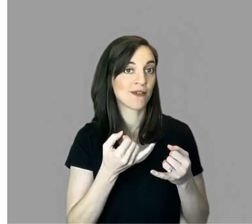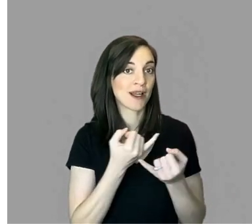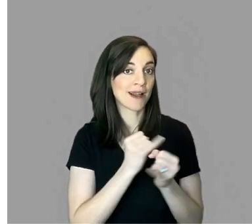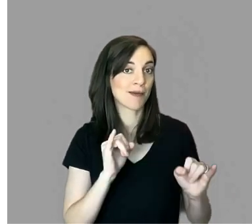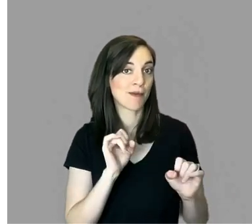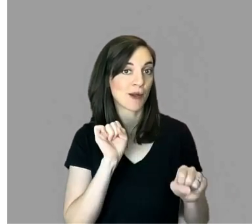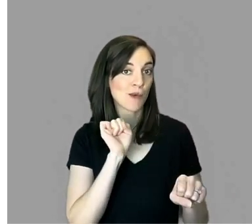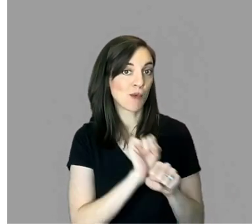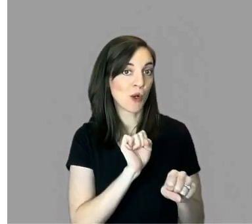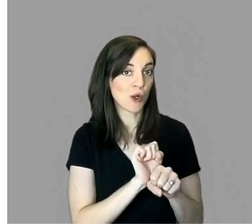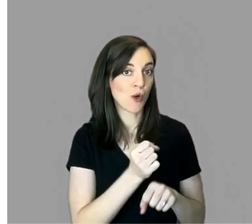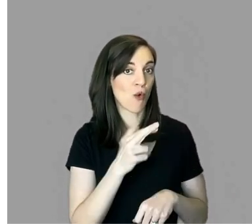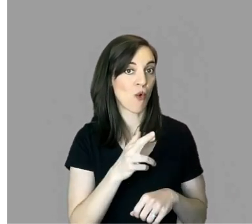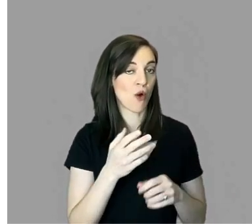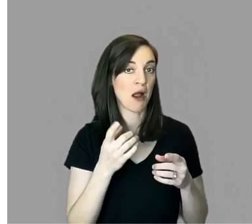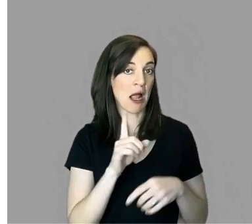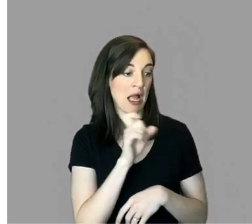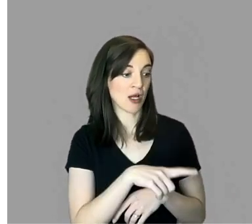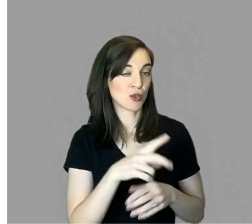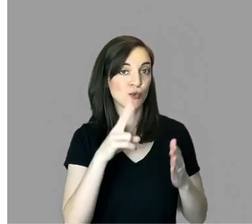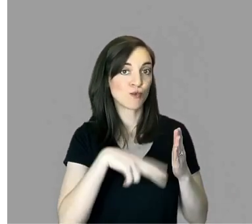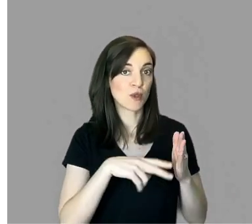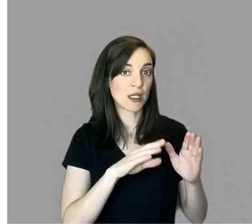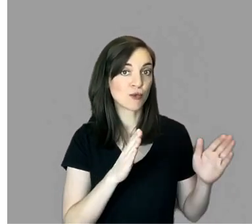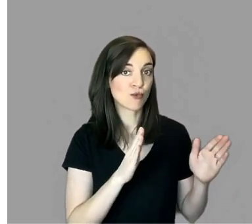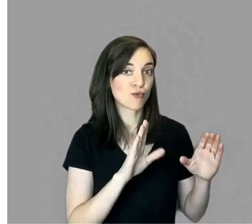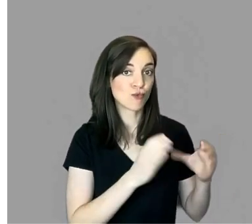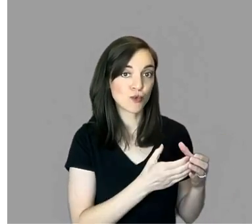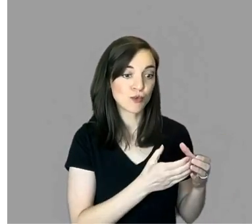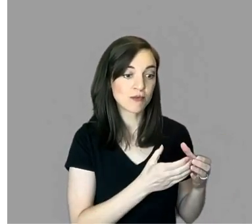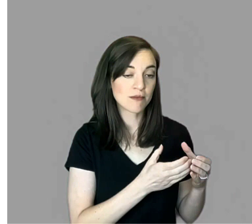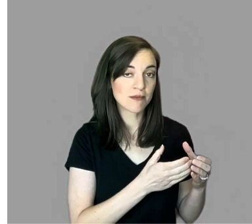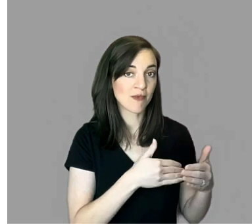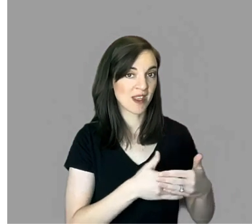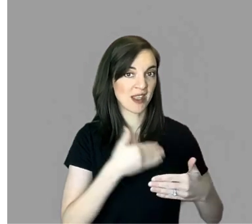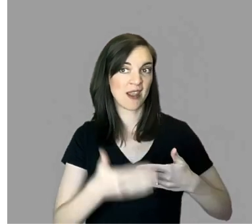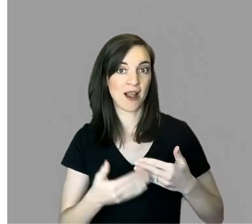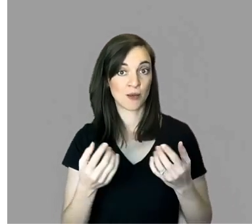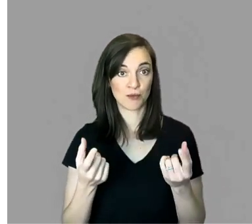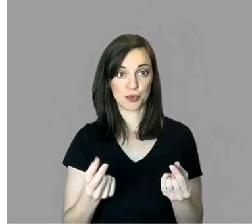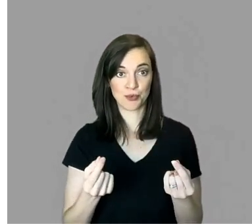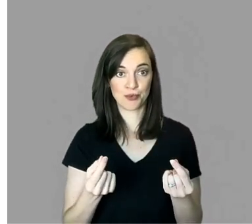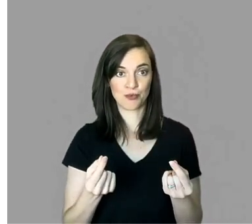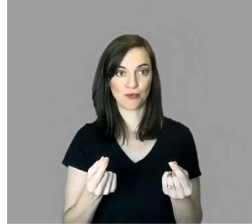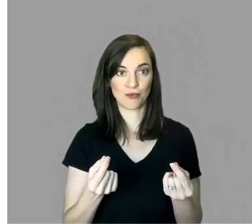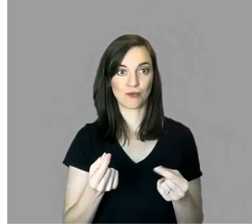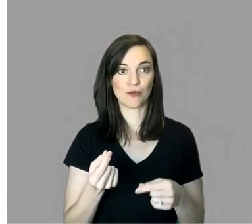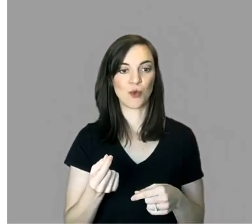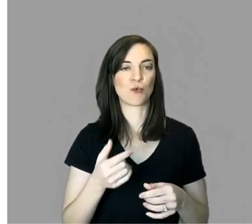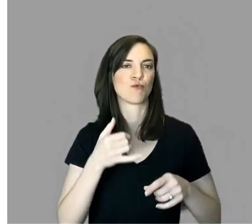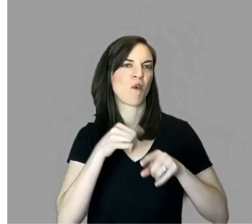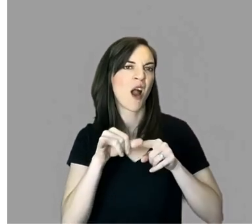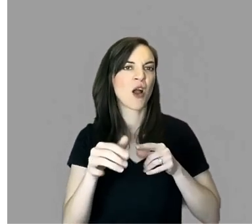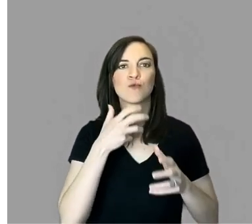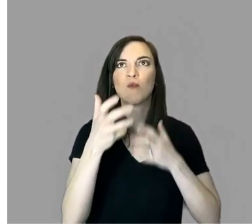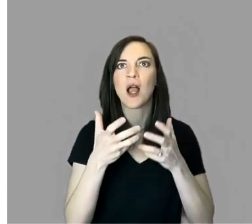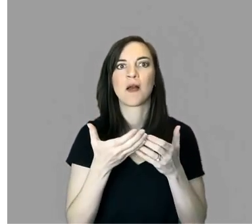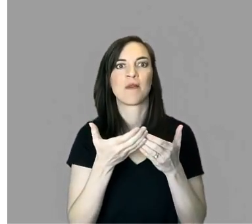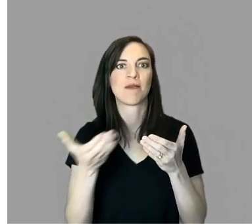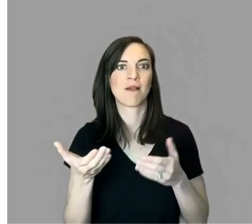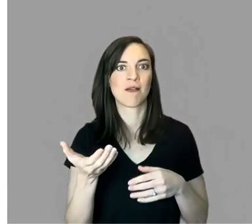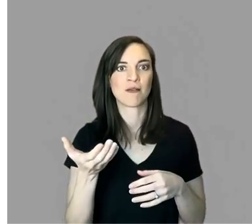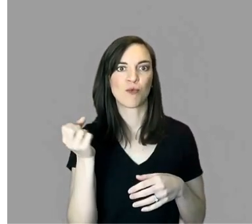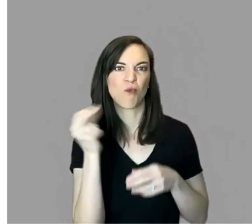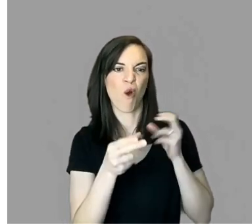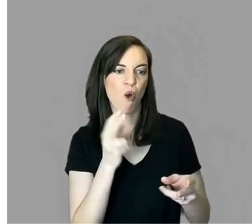given an independent assignment or asked to read in a small group, she often swears, screams, and/or throws things. As a result,